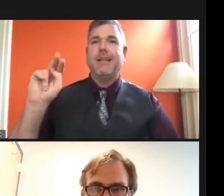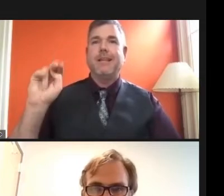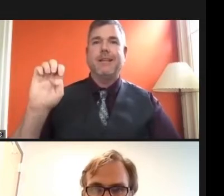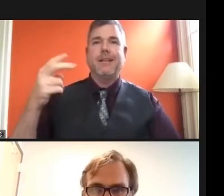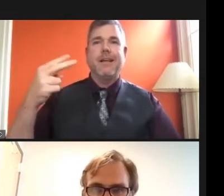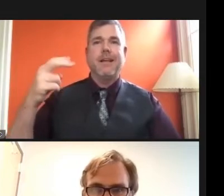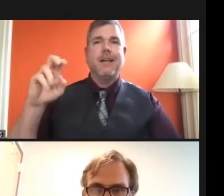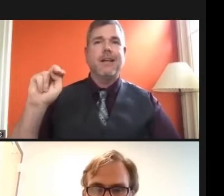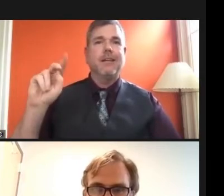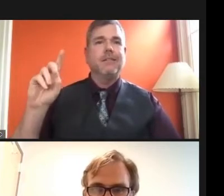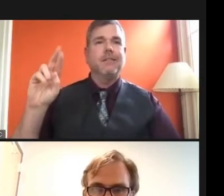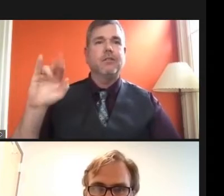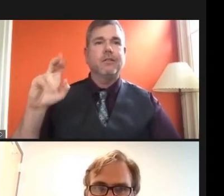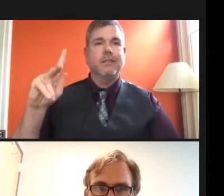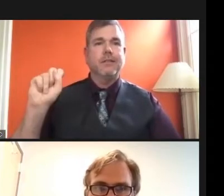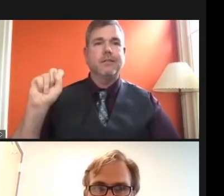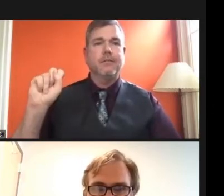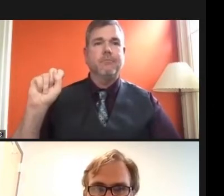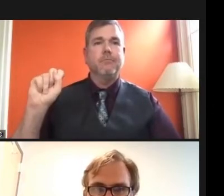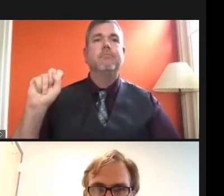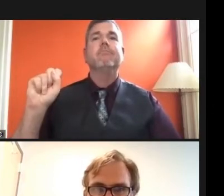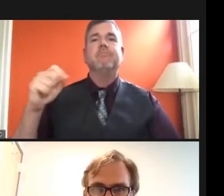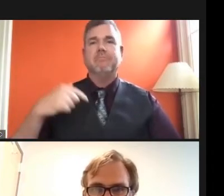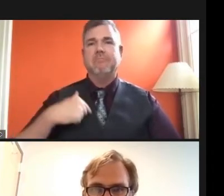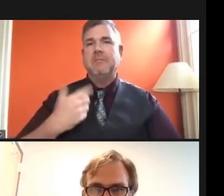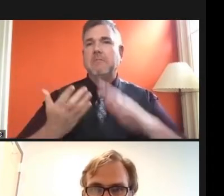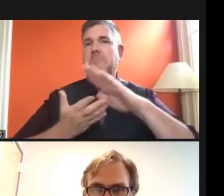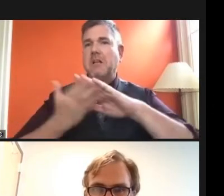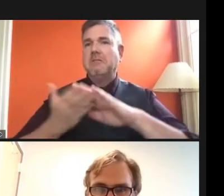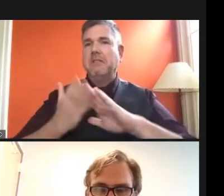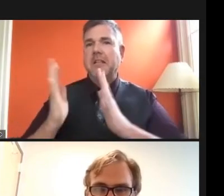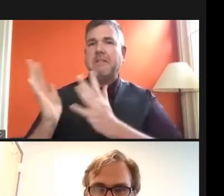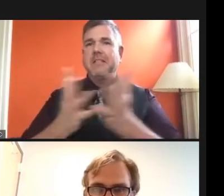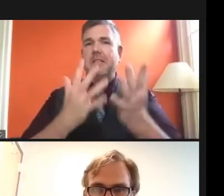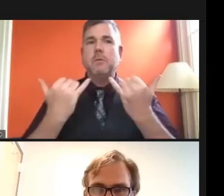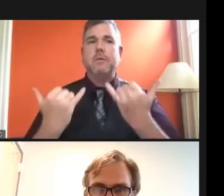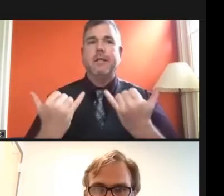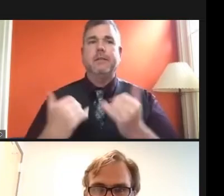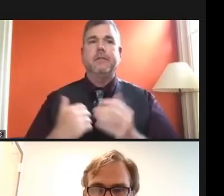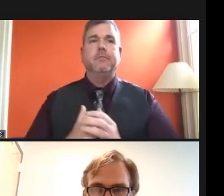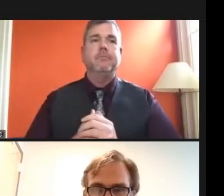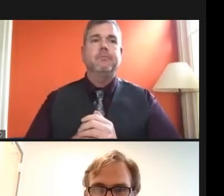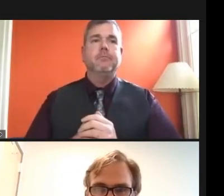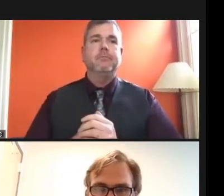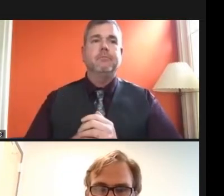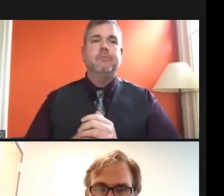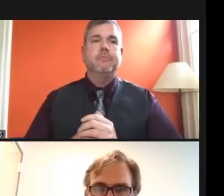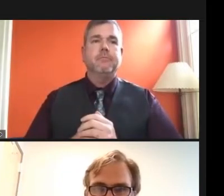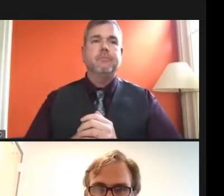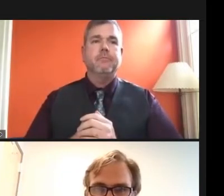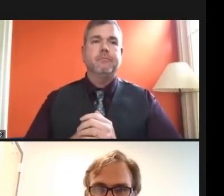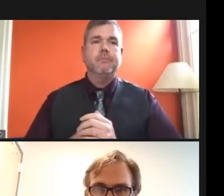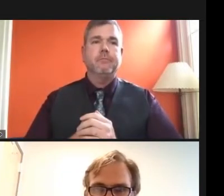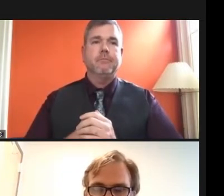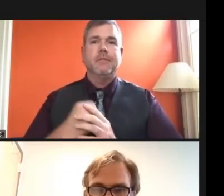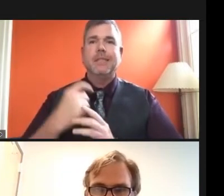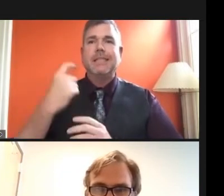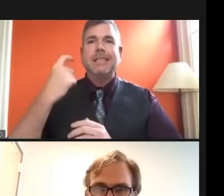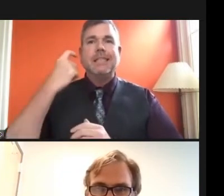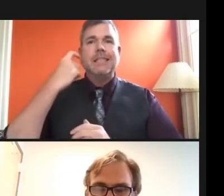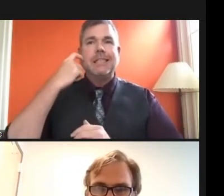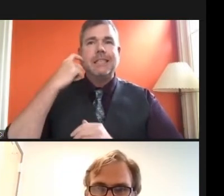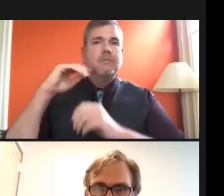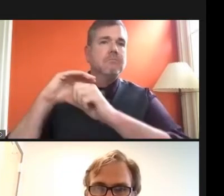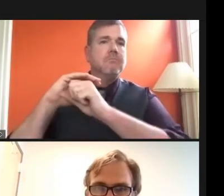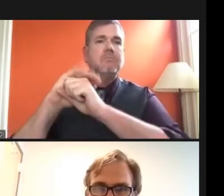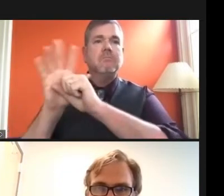will discuss recent COVID-19 activity, the current shelter-in-place order, and the status of our business reopening effort, as well